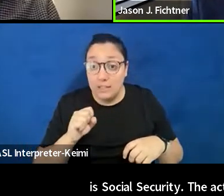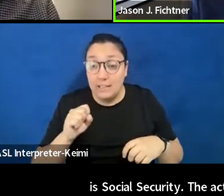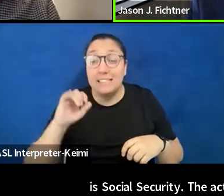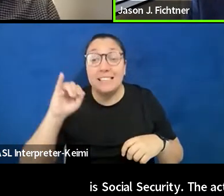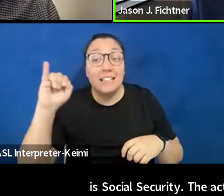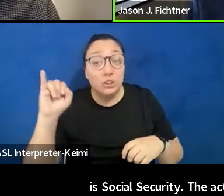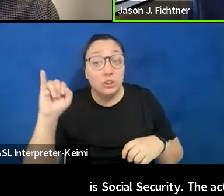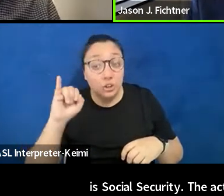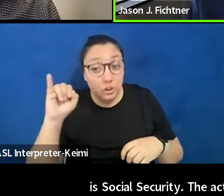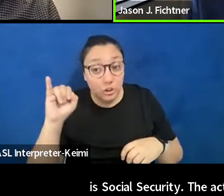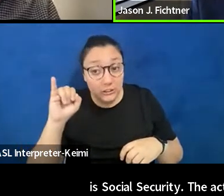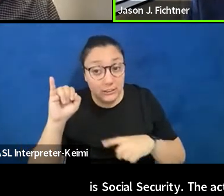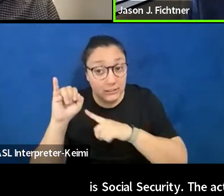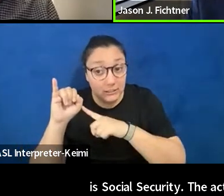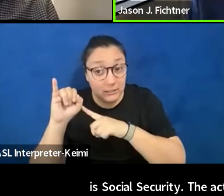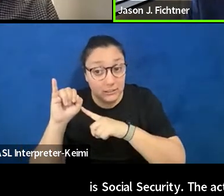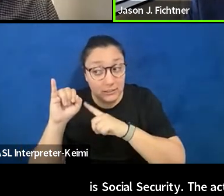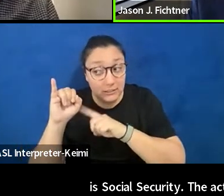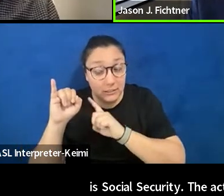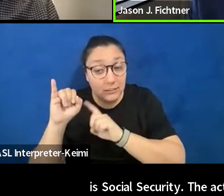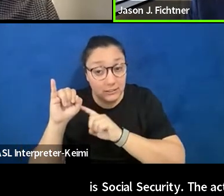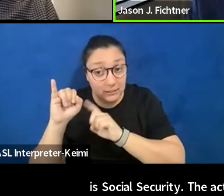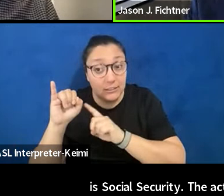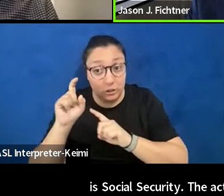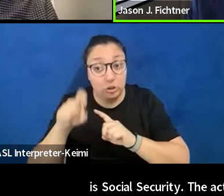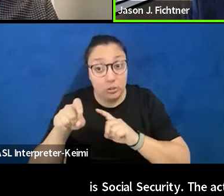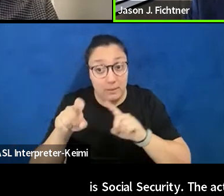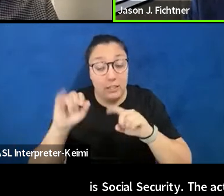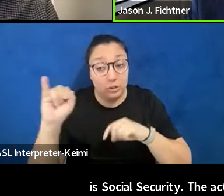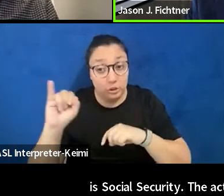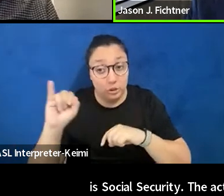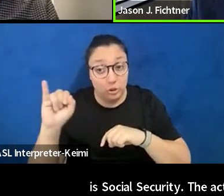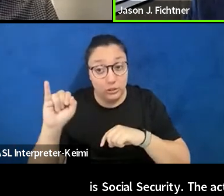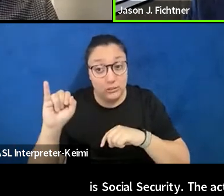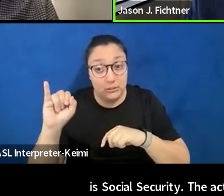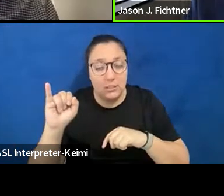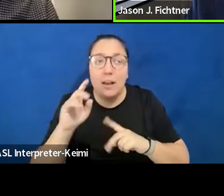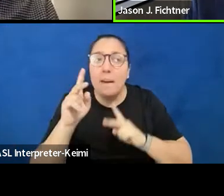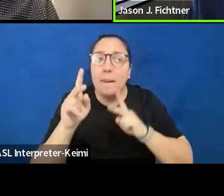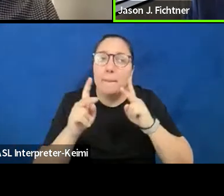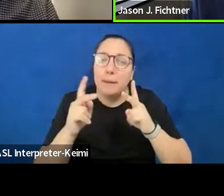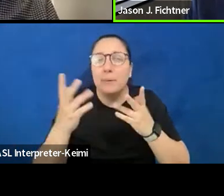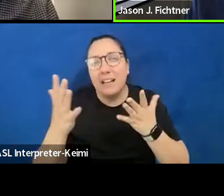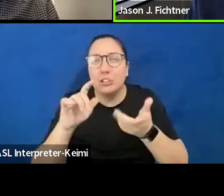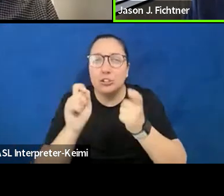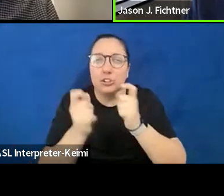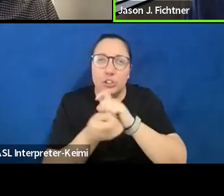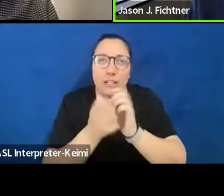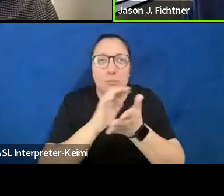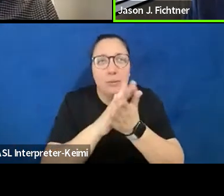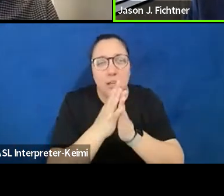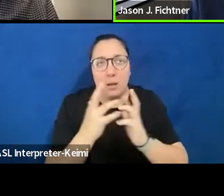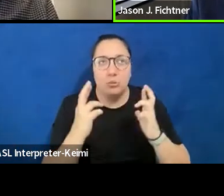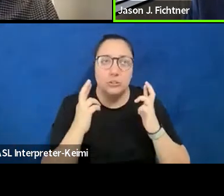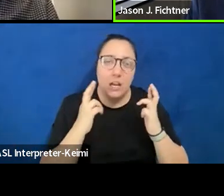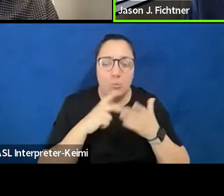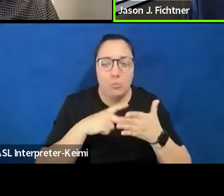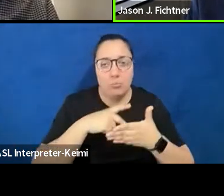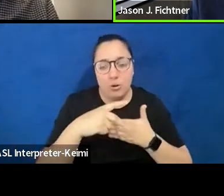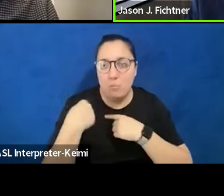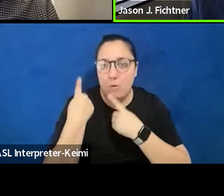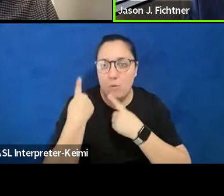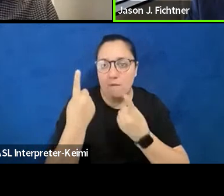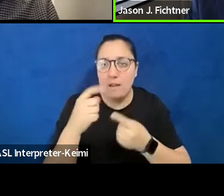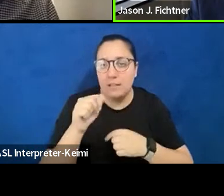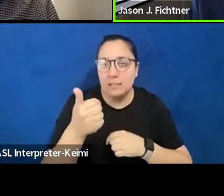Program. It is meant to be insurance. It has kind of morphed into more of a retirement program over the last couple decades, but originally it